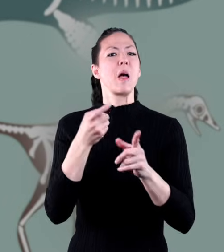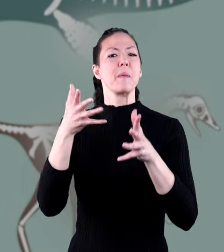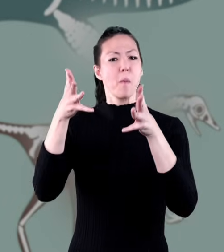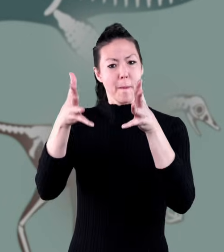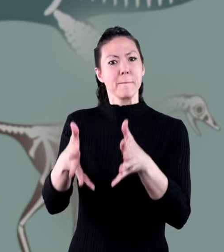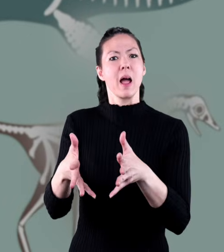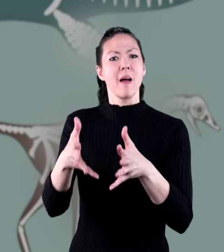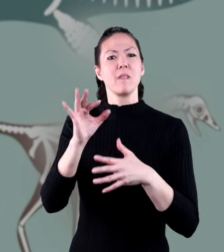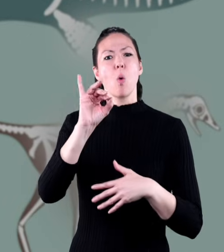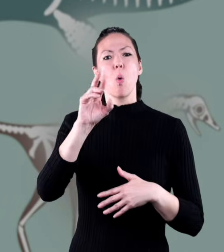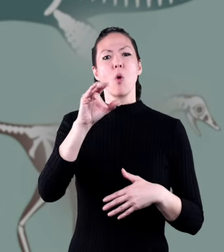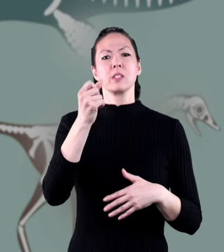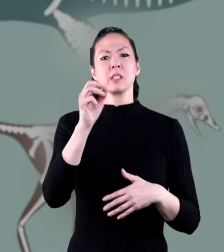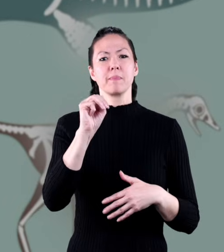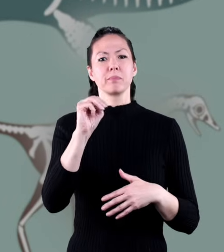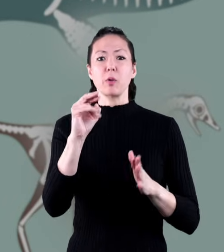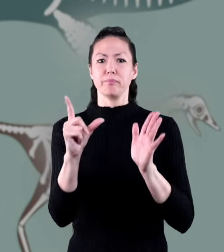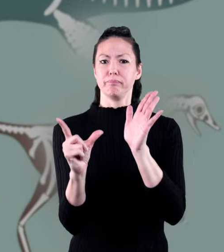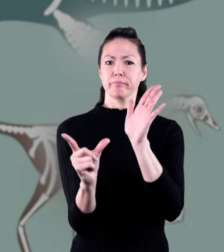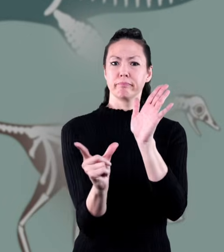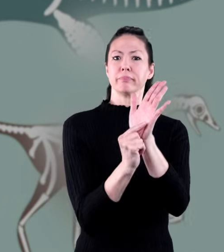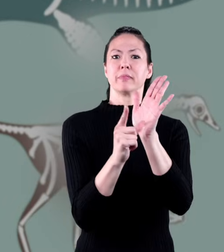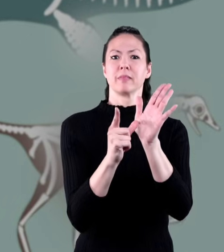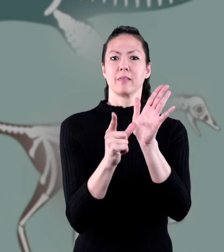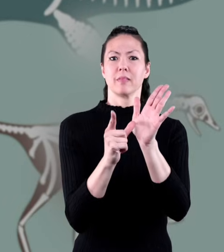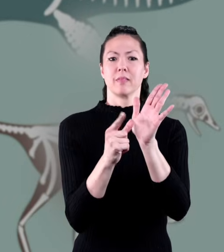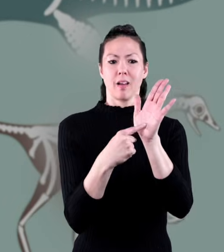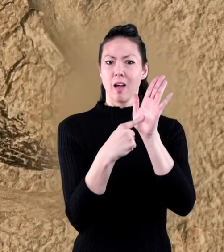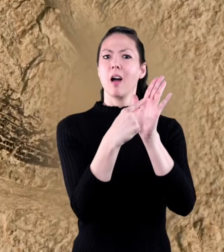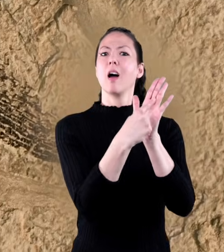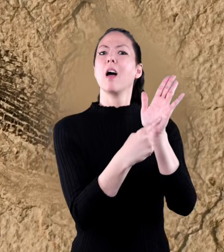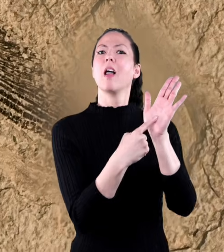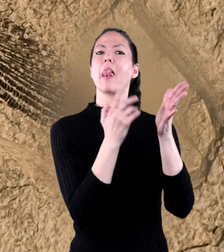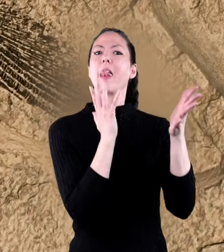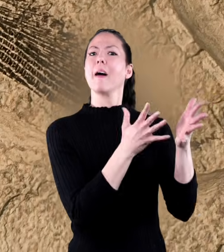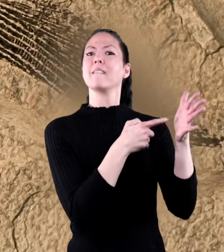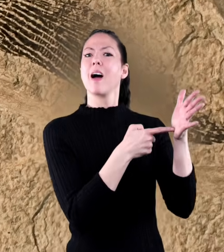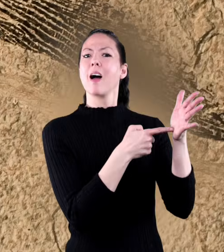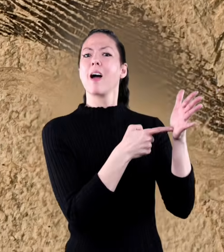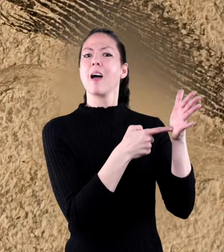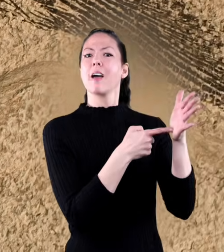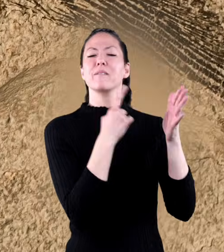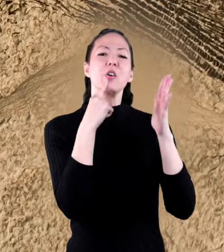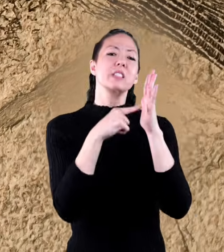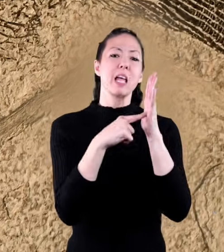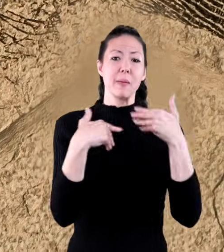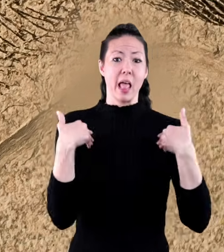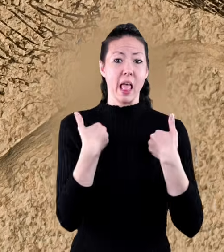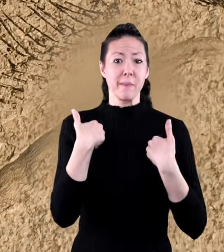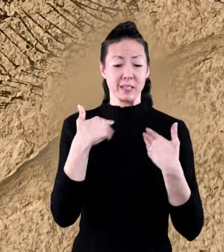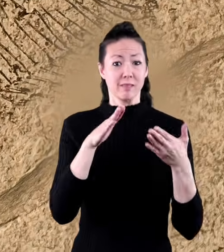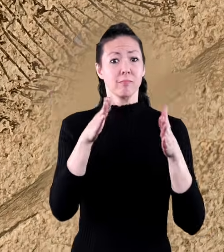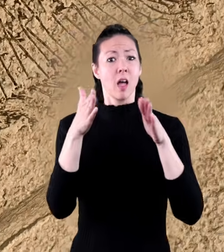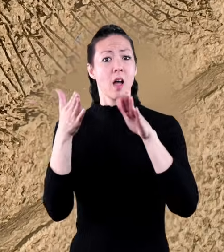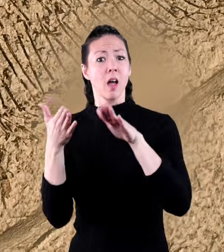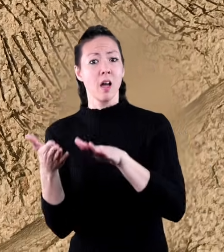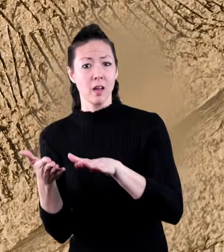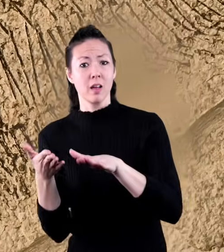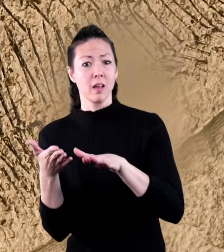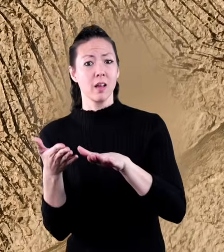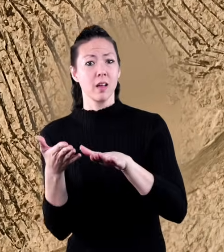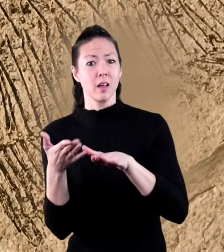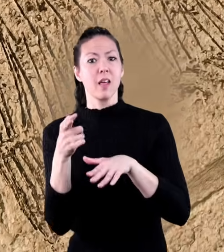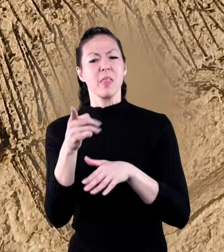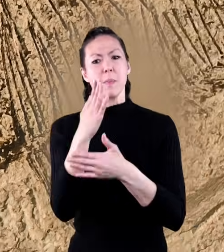remains of an organism or the imprints that it leaves behind. For example, when animals die, they leave behind